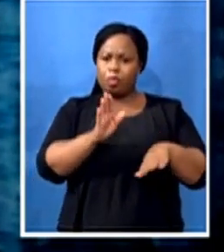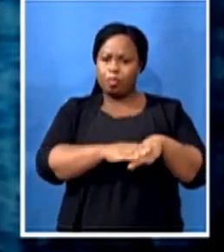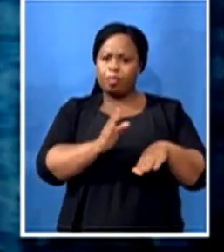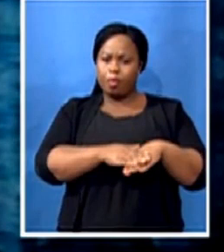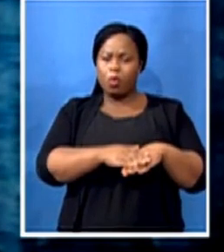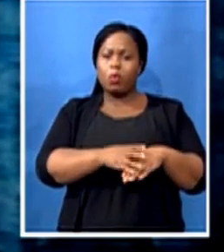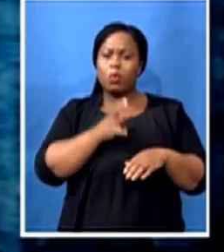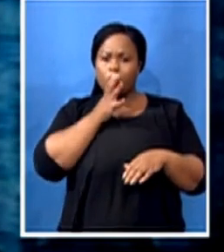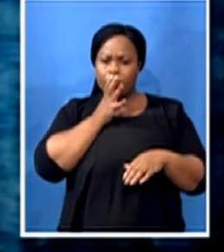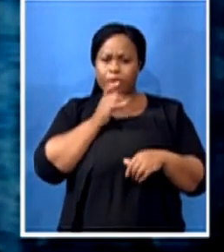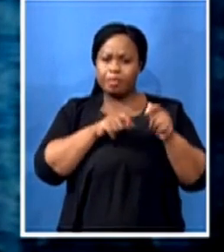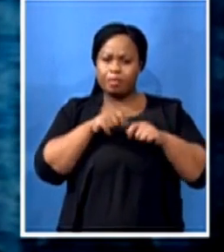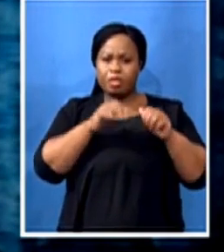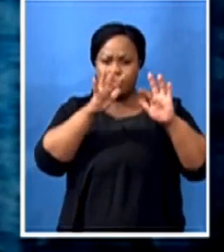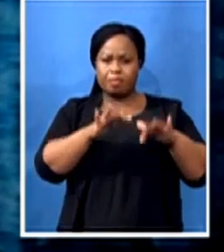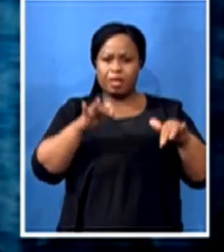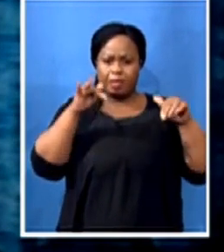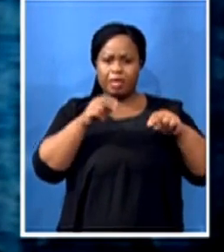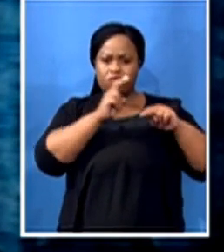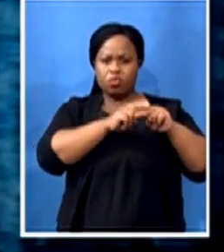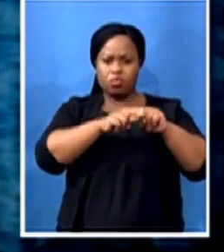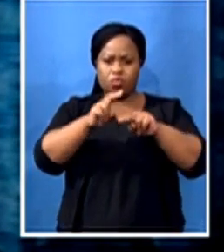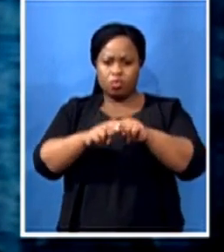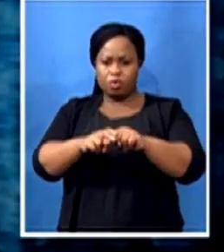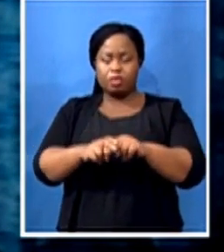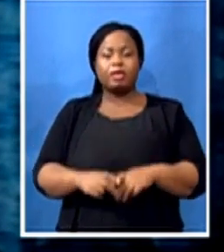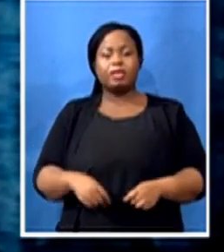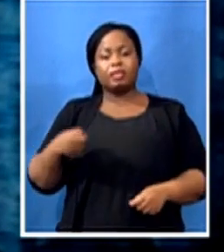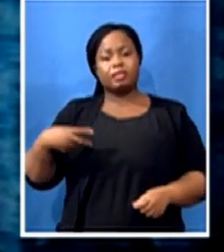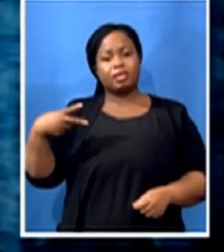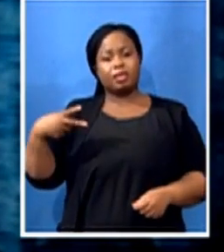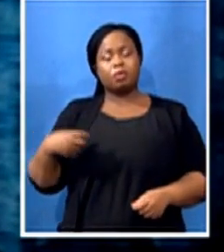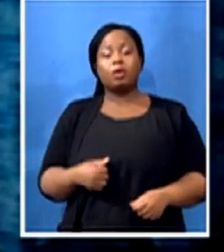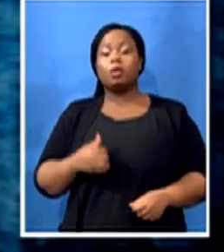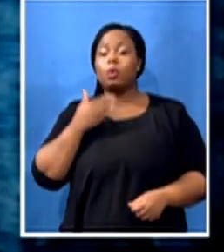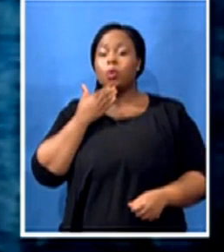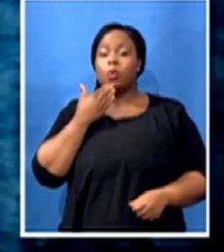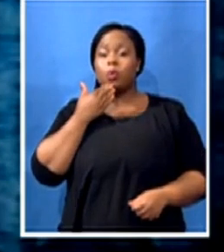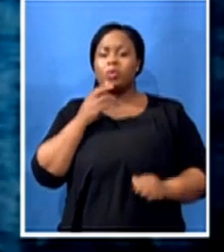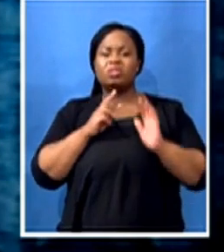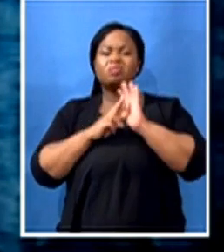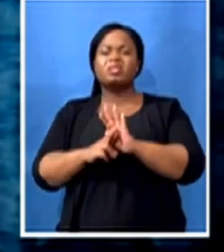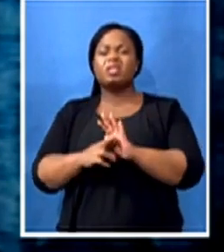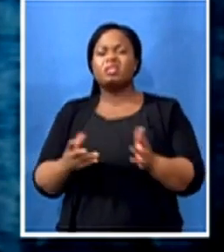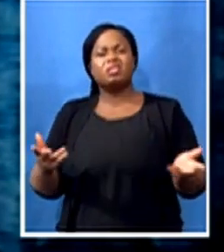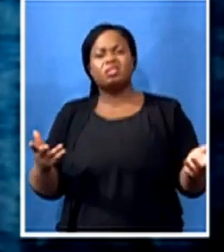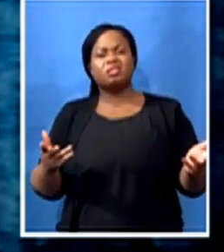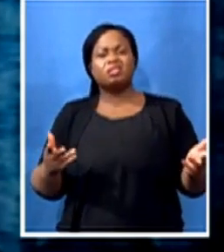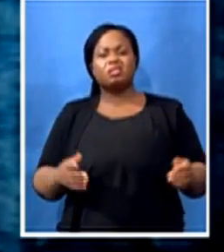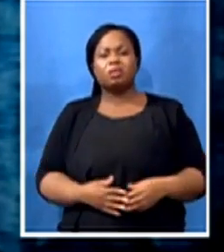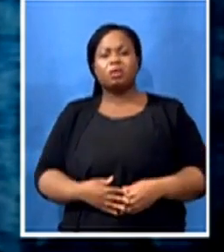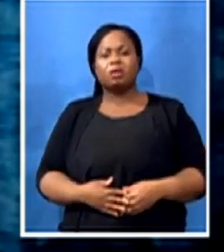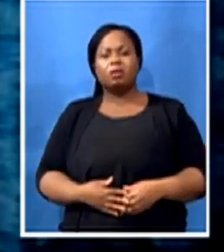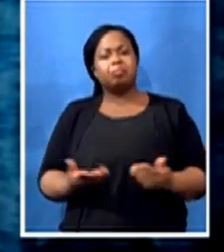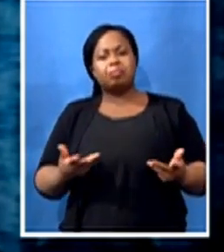one. The second one is about who are they going to represent? On what basis will they be elected?